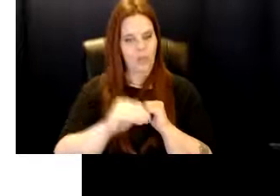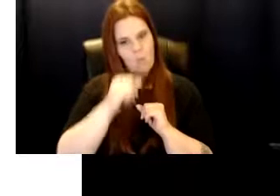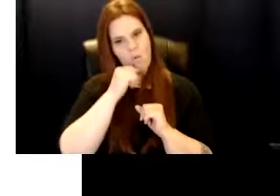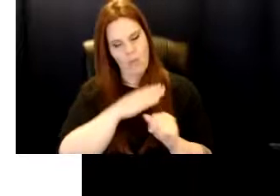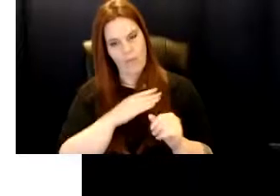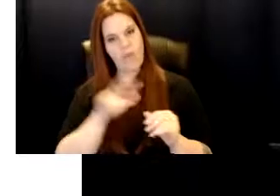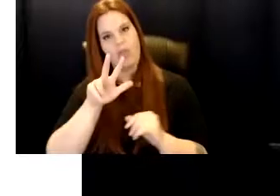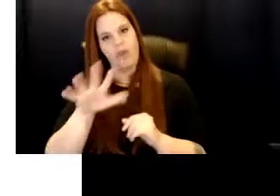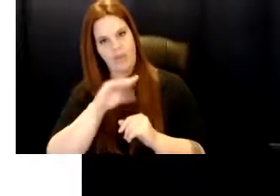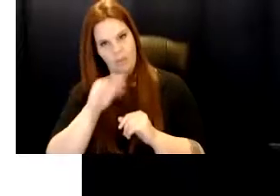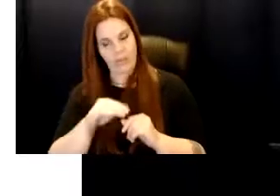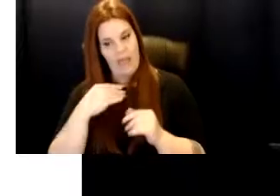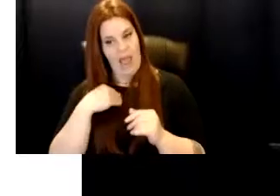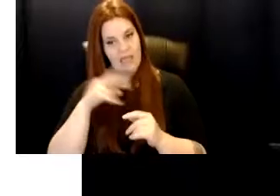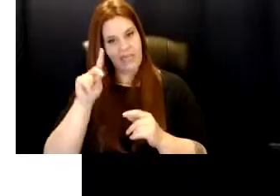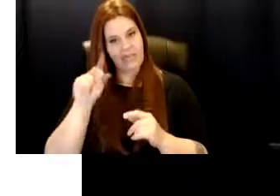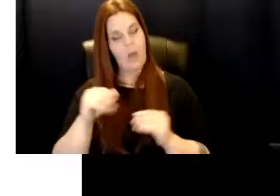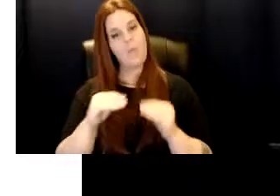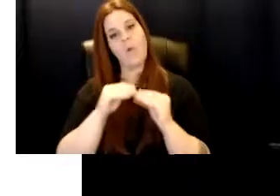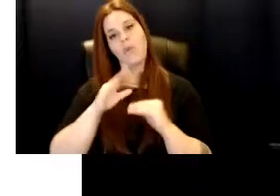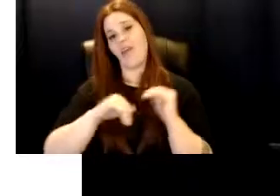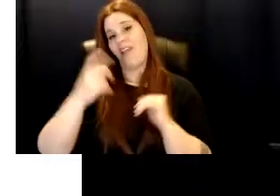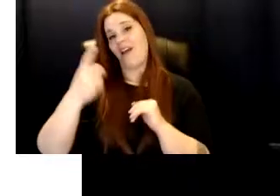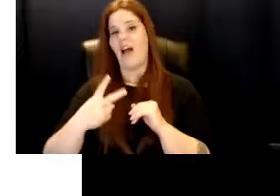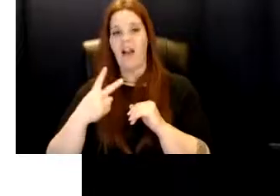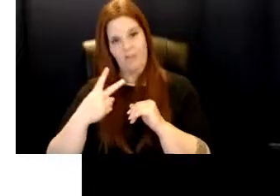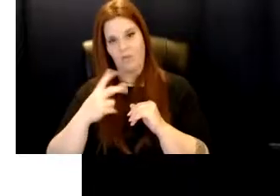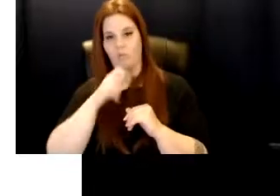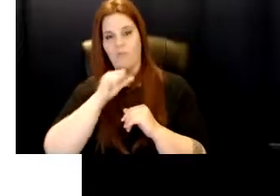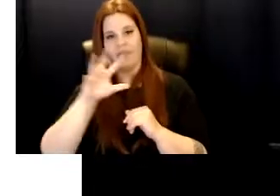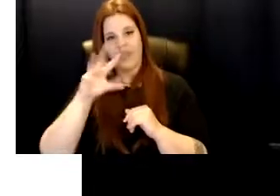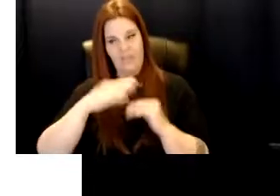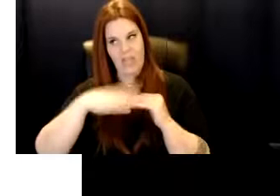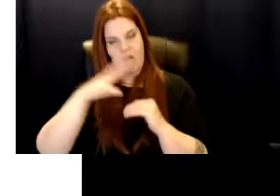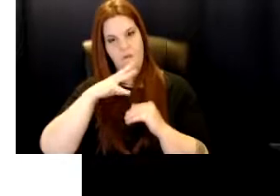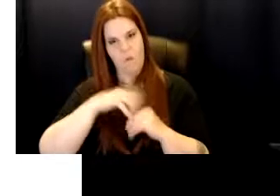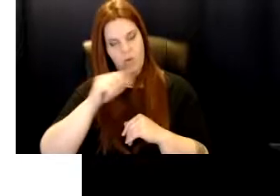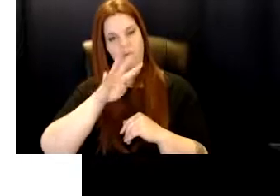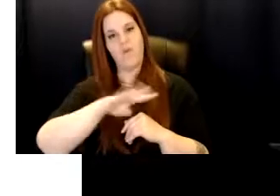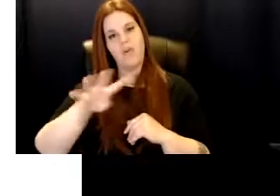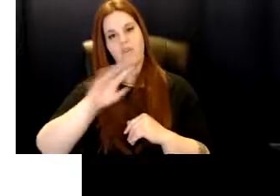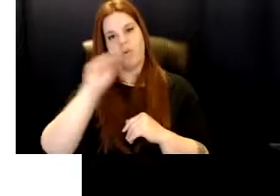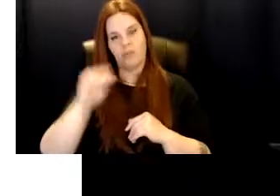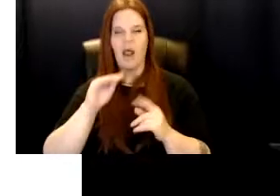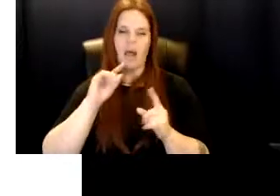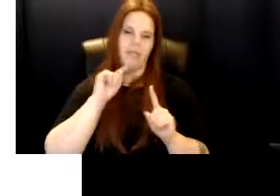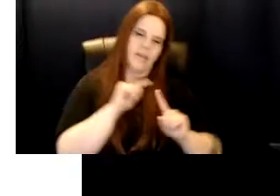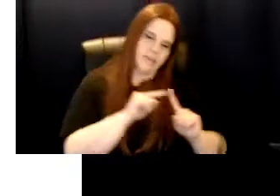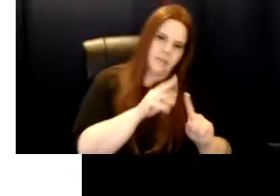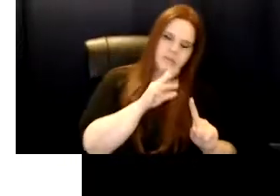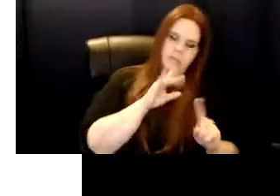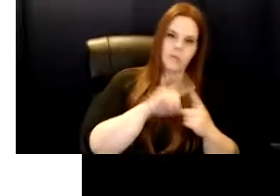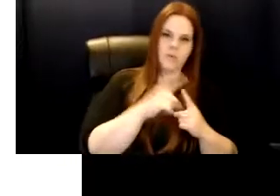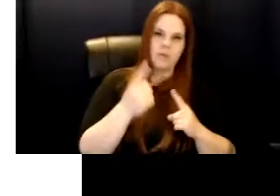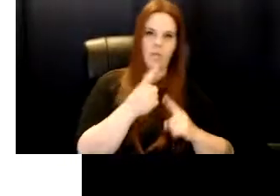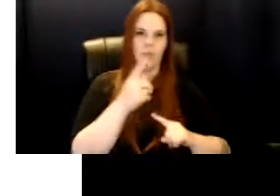35% had a disability, more than half were 50 years and older. 44%, and this gets to something,